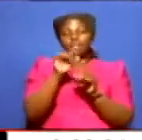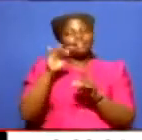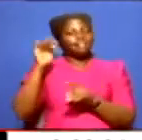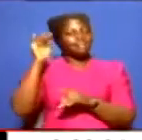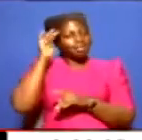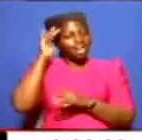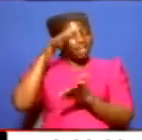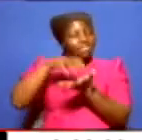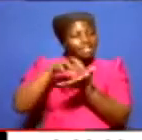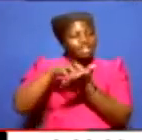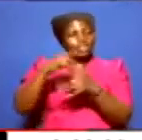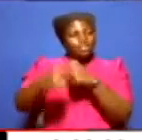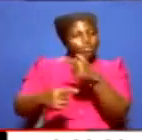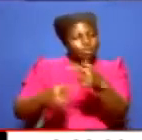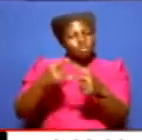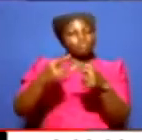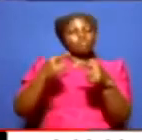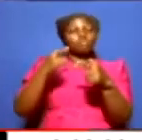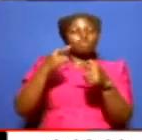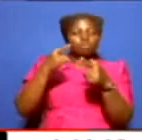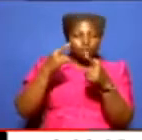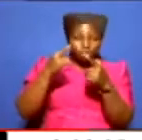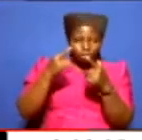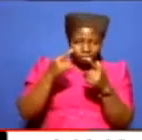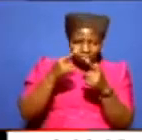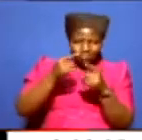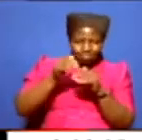Chief Magistrate Wendy Mishemi.